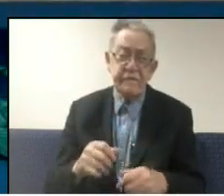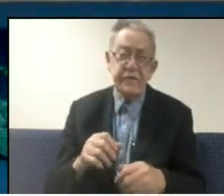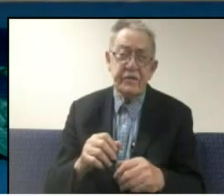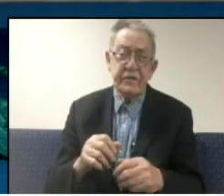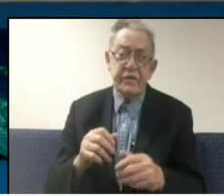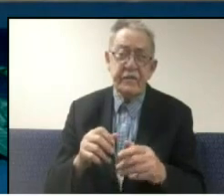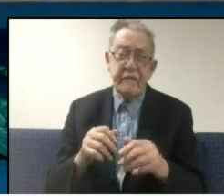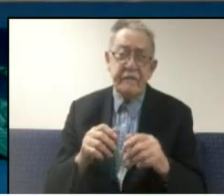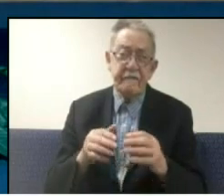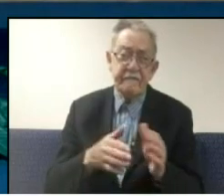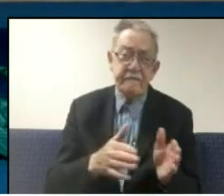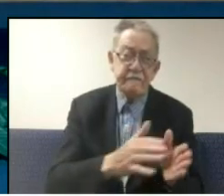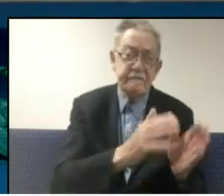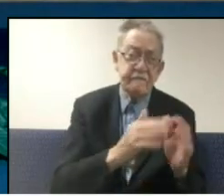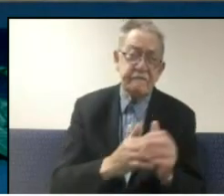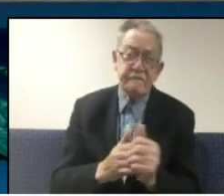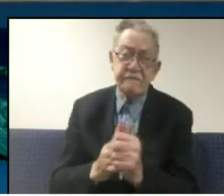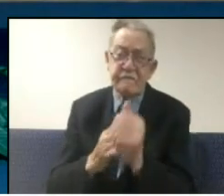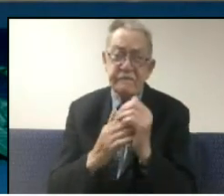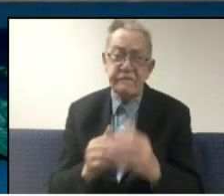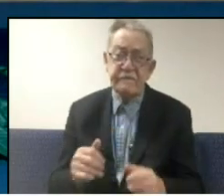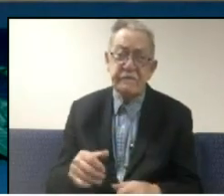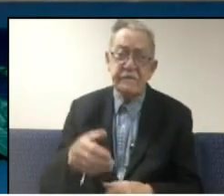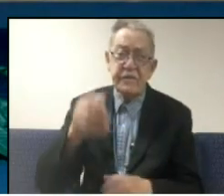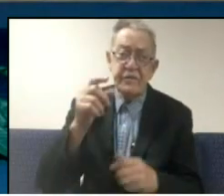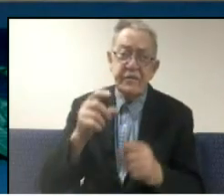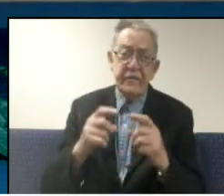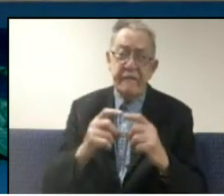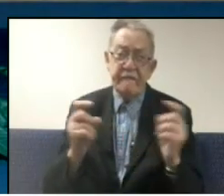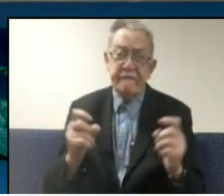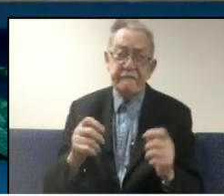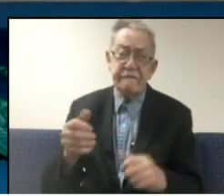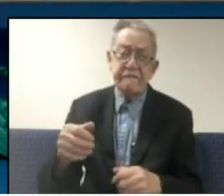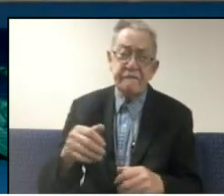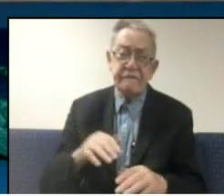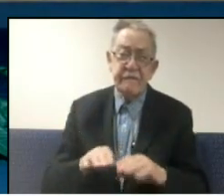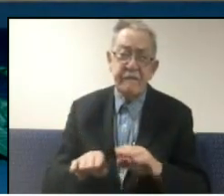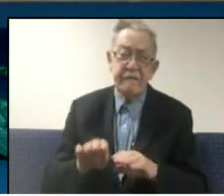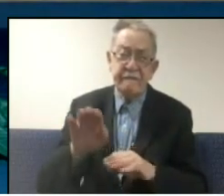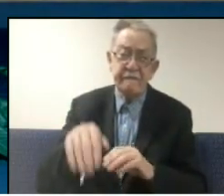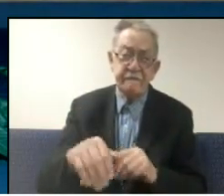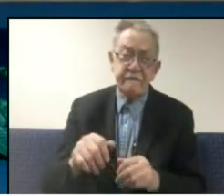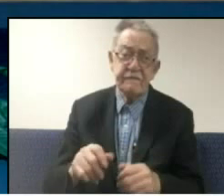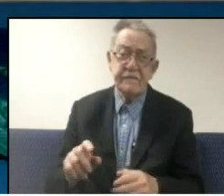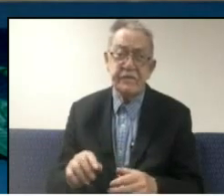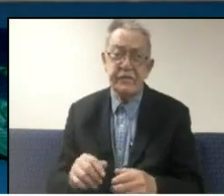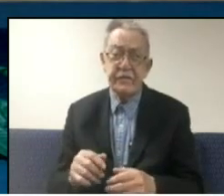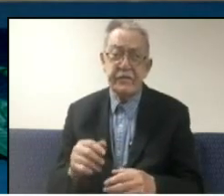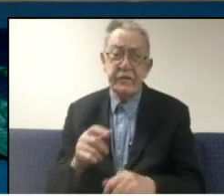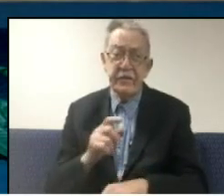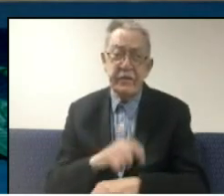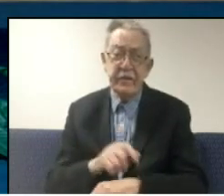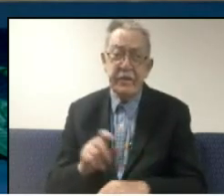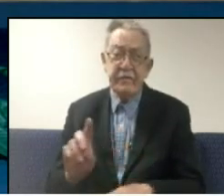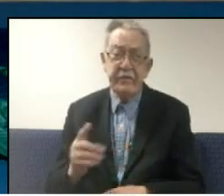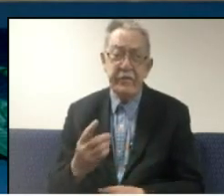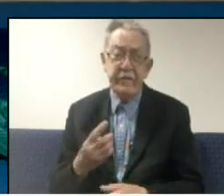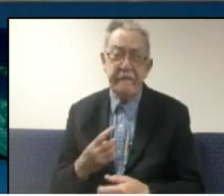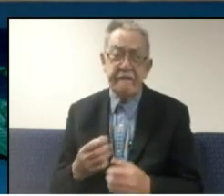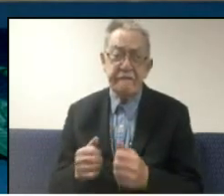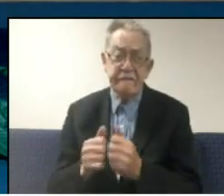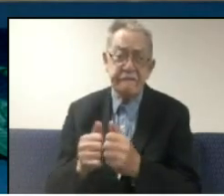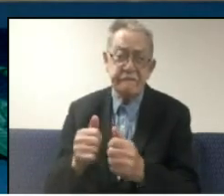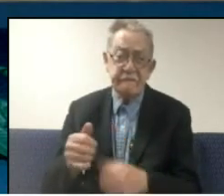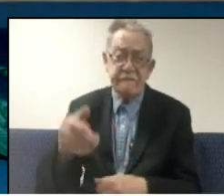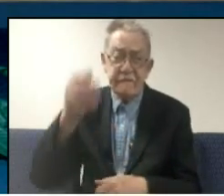that direction means to you, the greatest step you will ever take is to spend time alone with God and to make it a significant amount